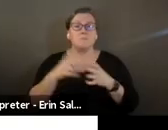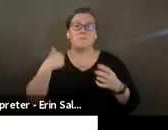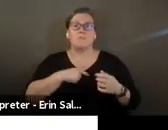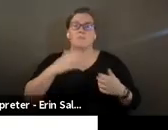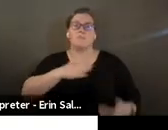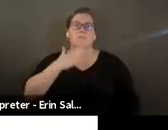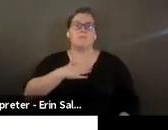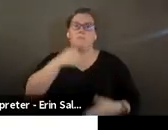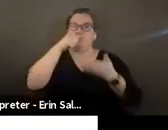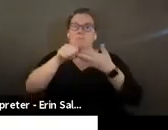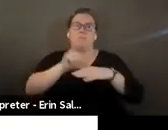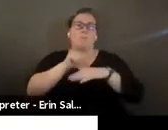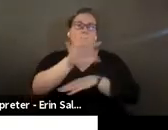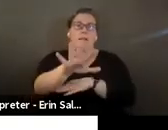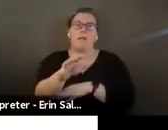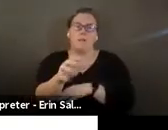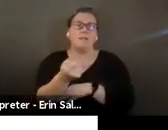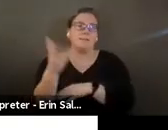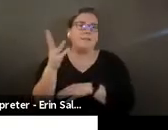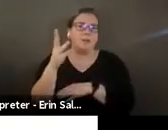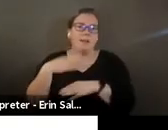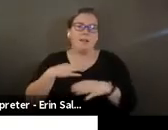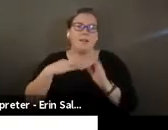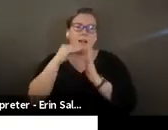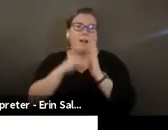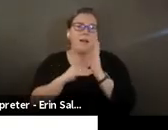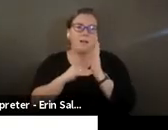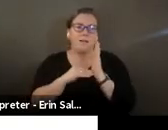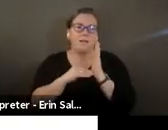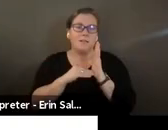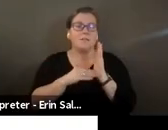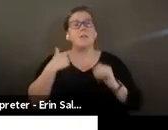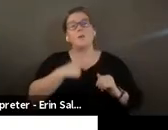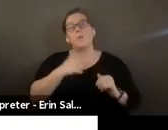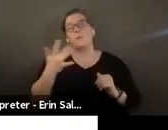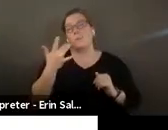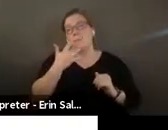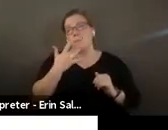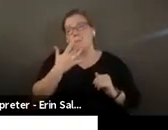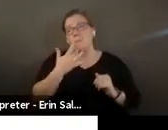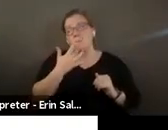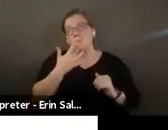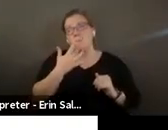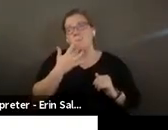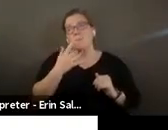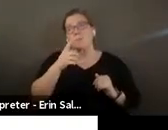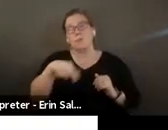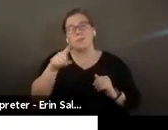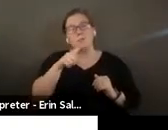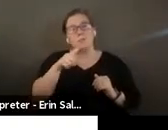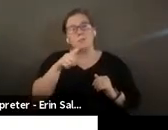to mail you out some applications, and we do prefer that you